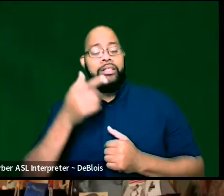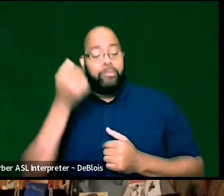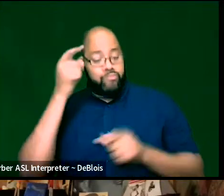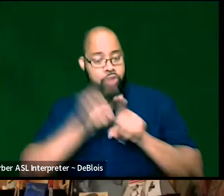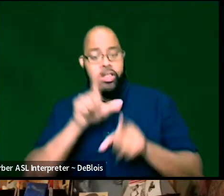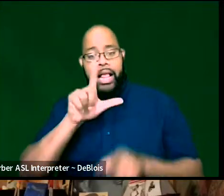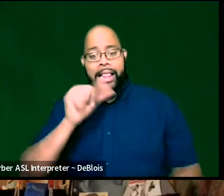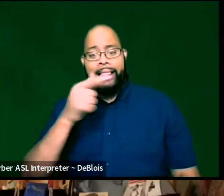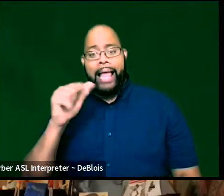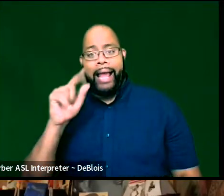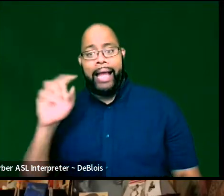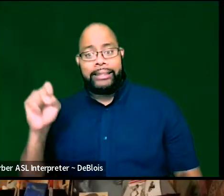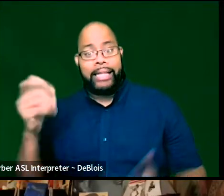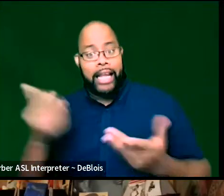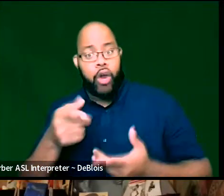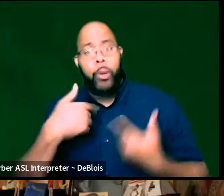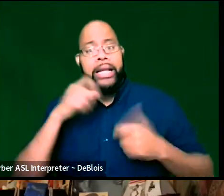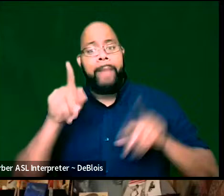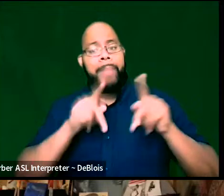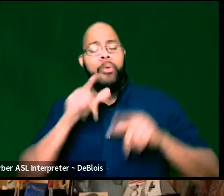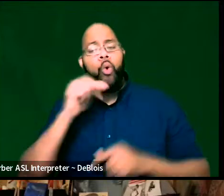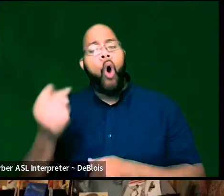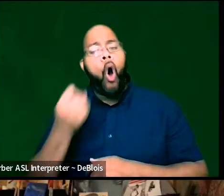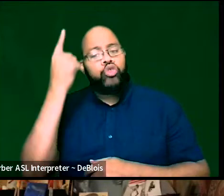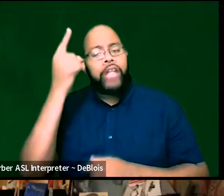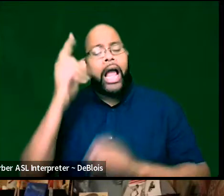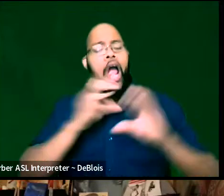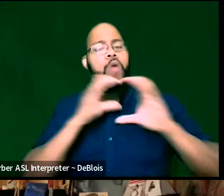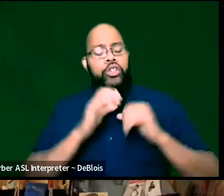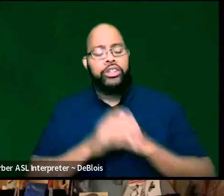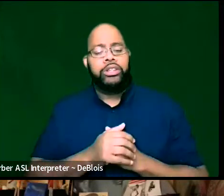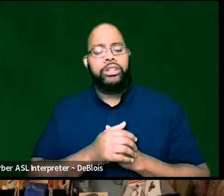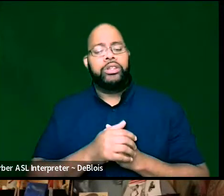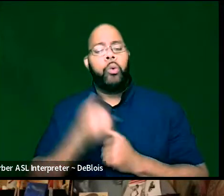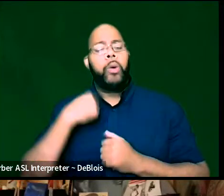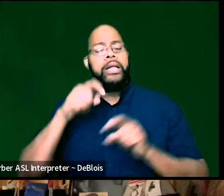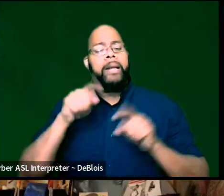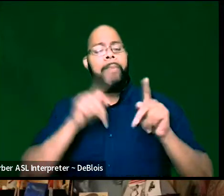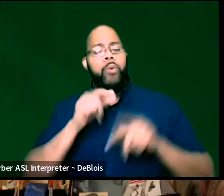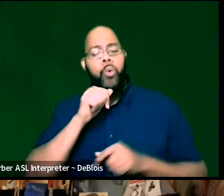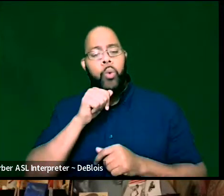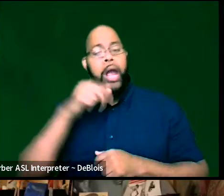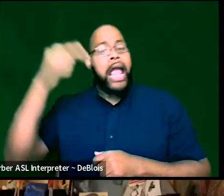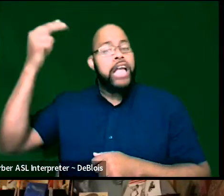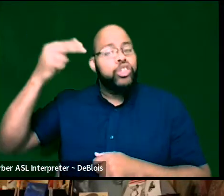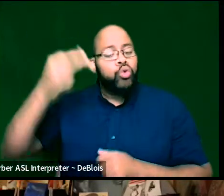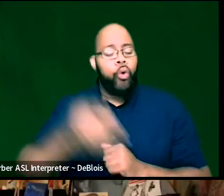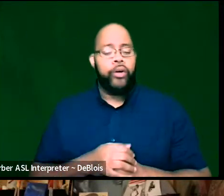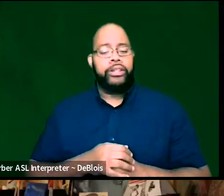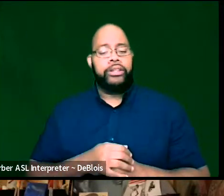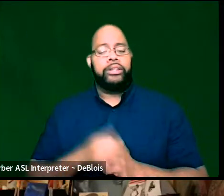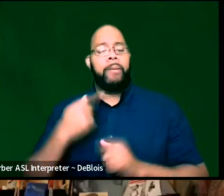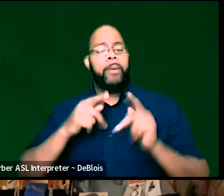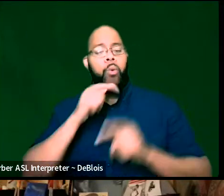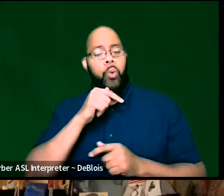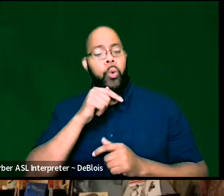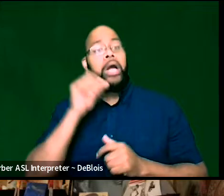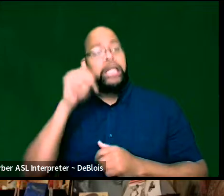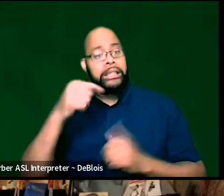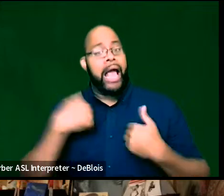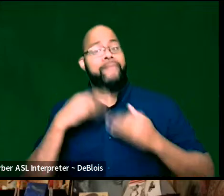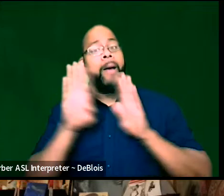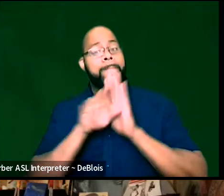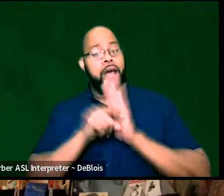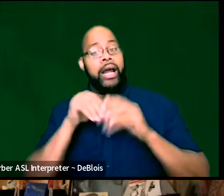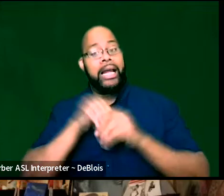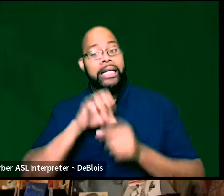because again, we need people who understand communications. We need people who are historians. We need people who, yes, have a background